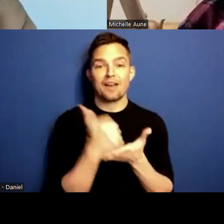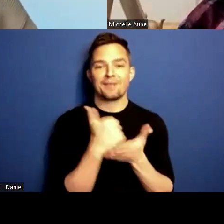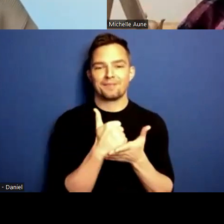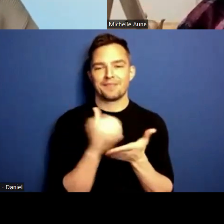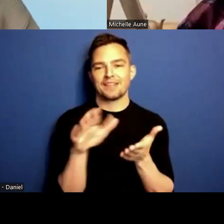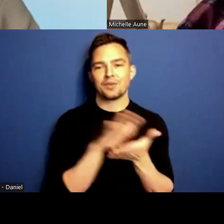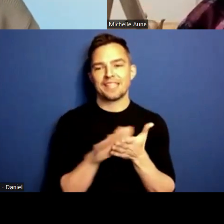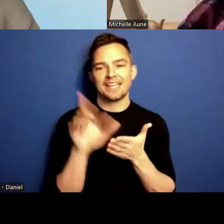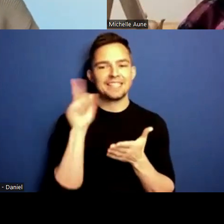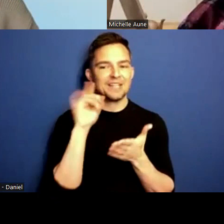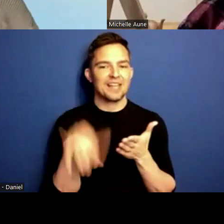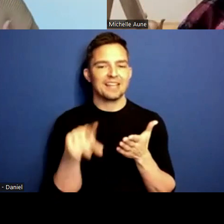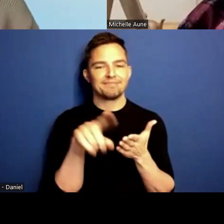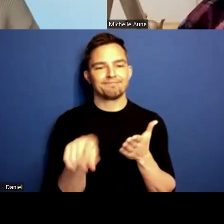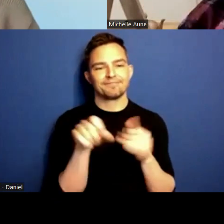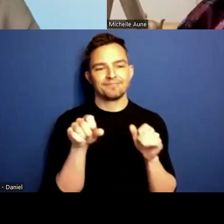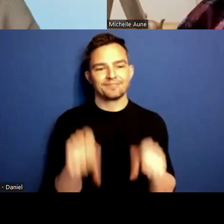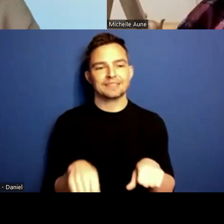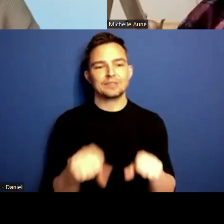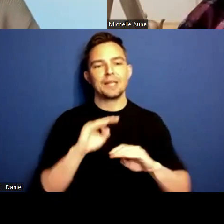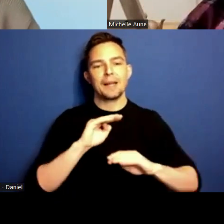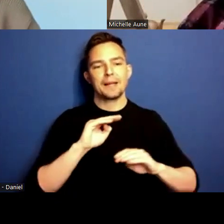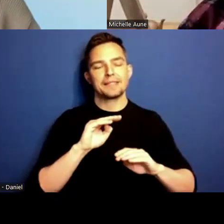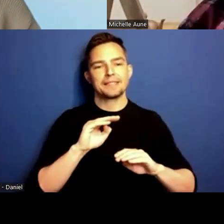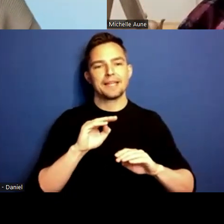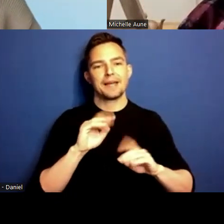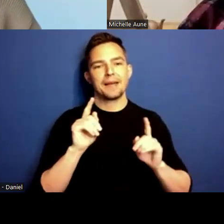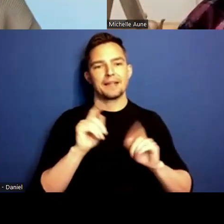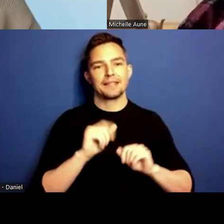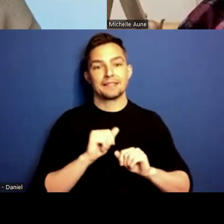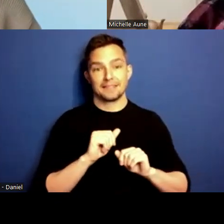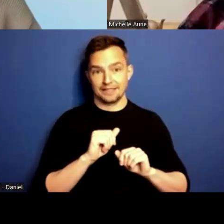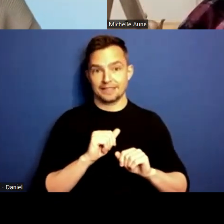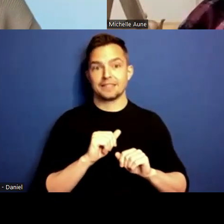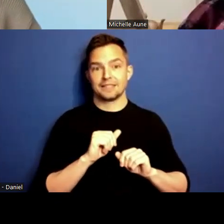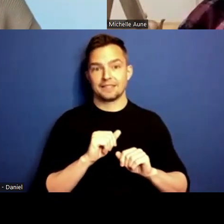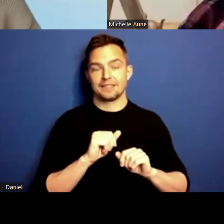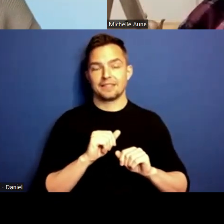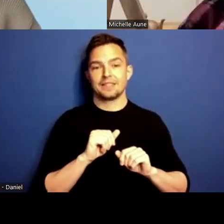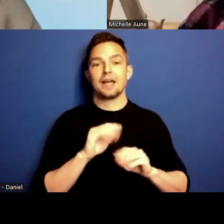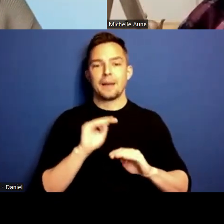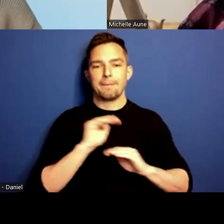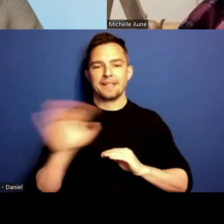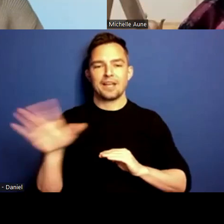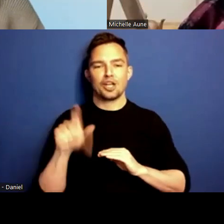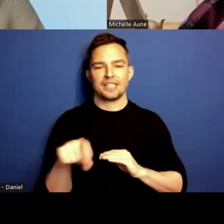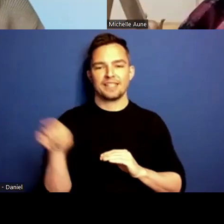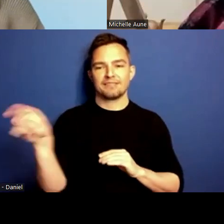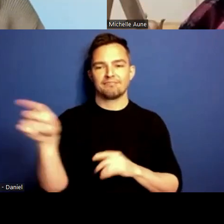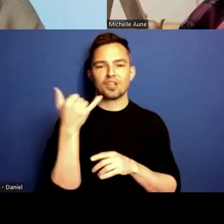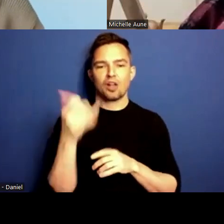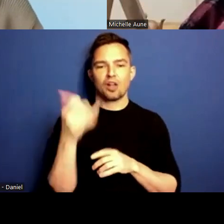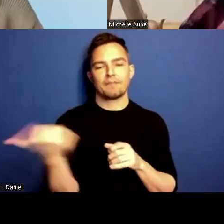nice to hear that you are able to meet those callers that are calling in even from different areas and help direct them to